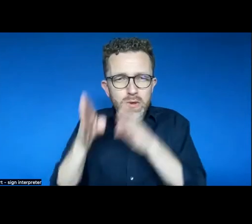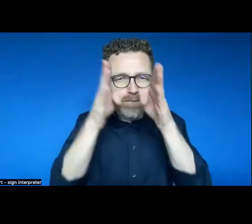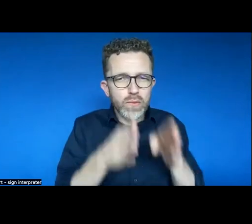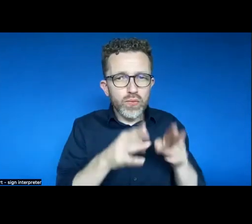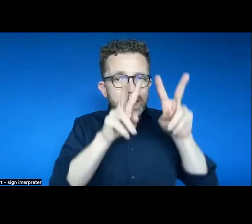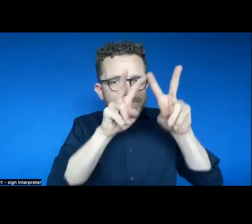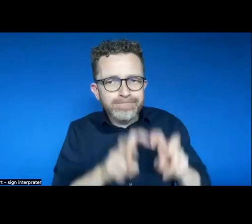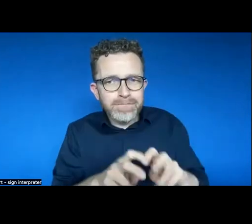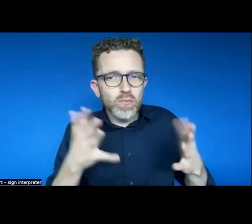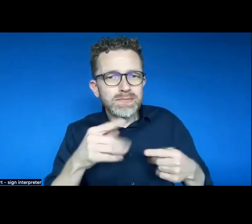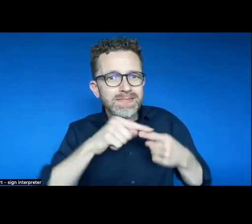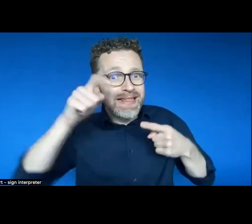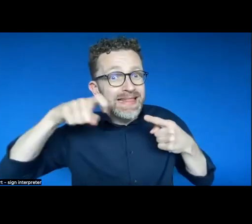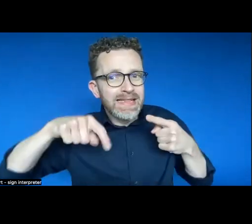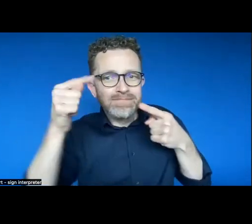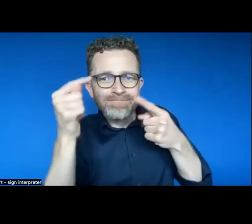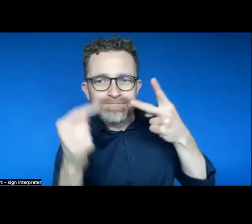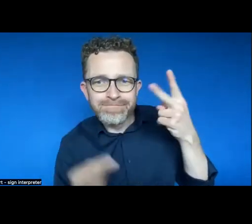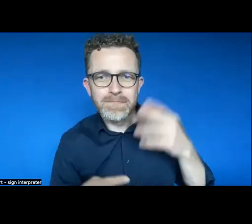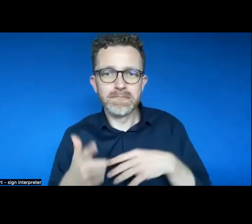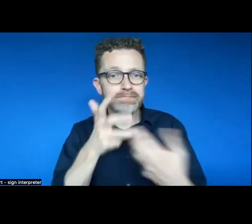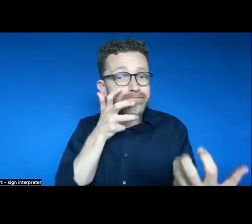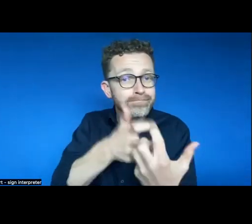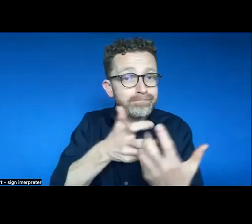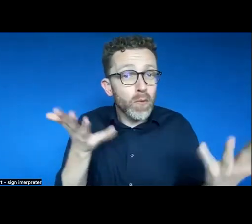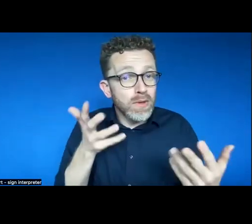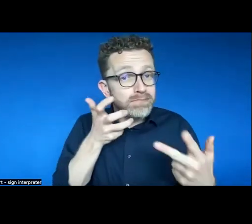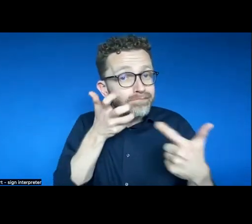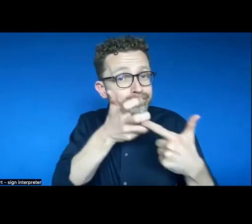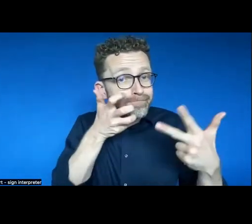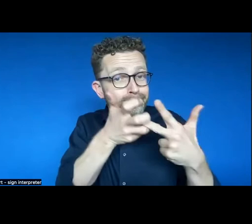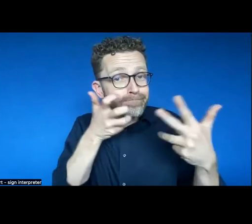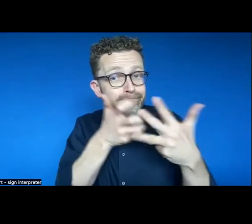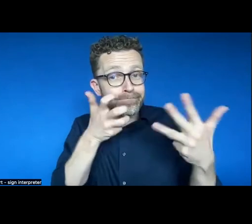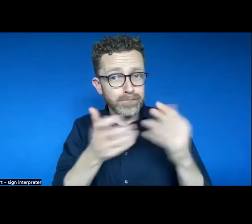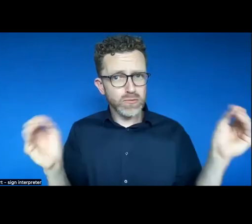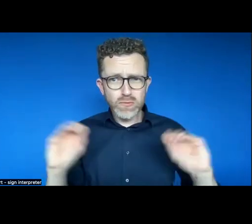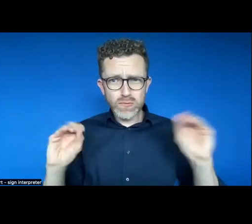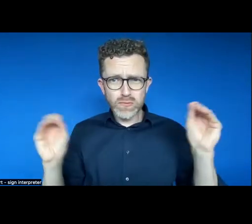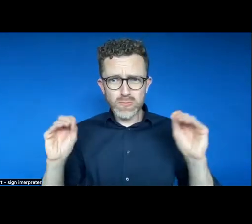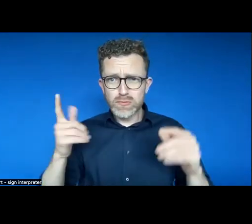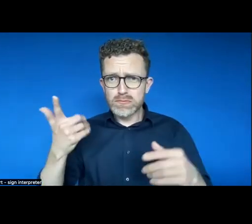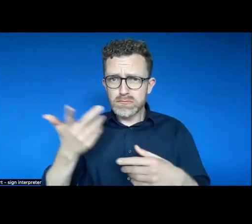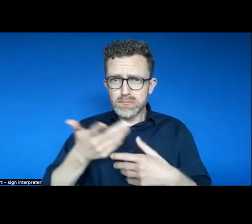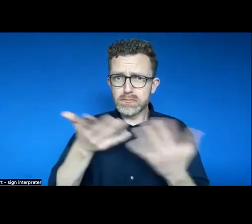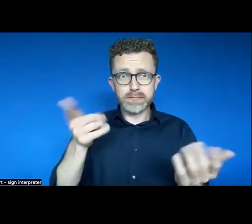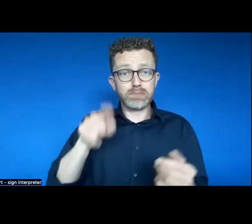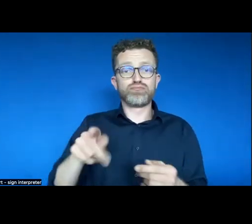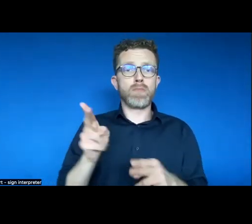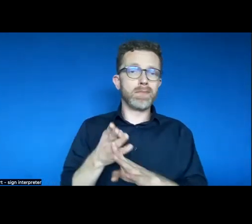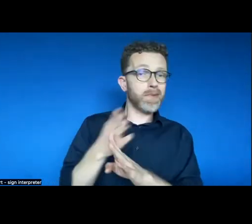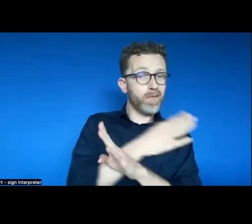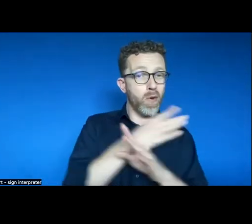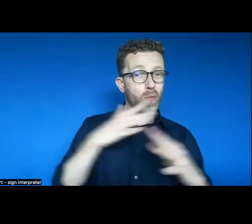was a common practice, even in pre-war times. In the wartime, nobody even paid attention to that. Even the fact that